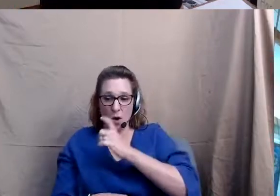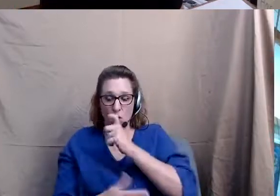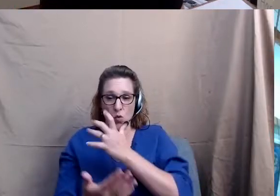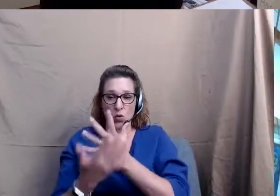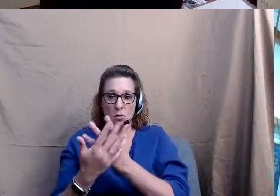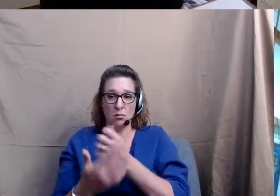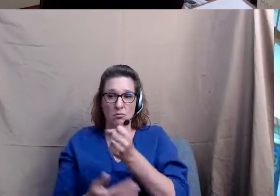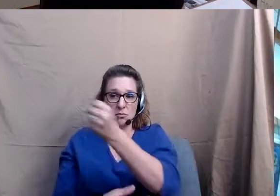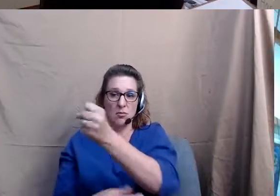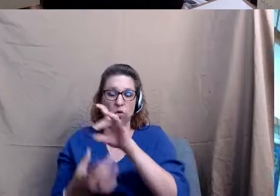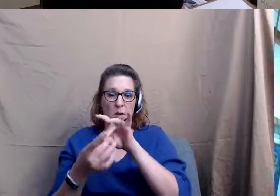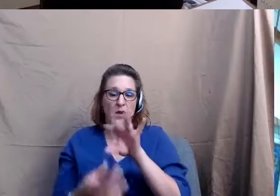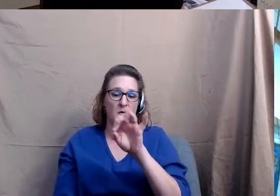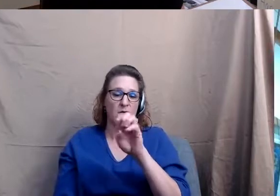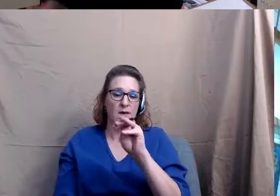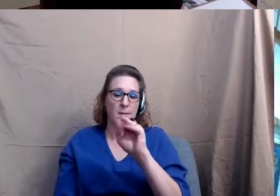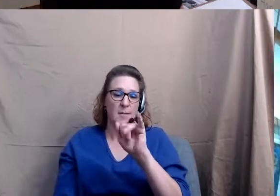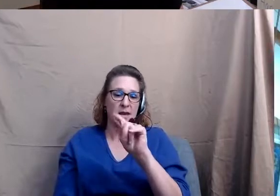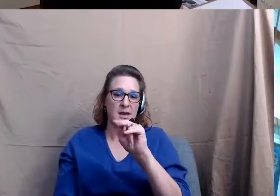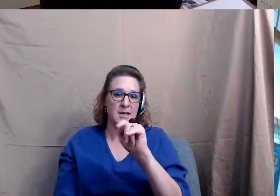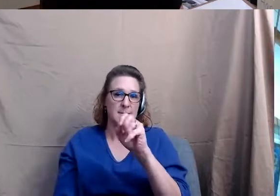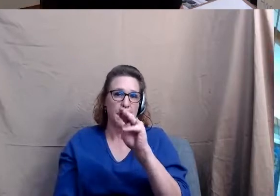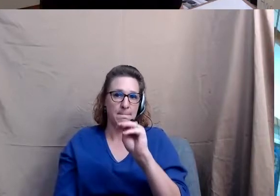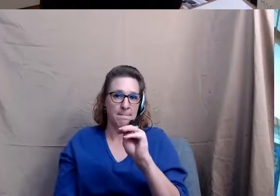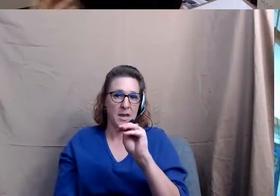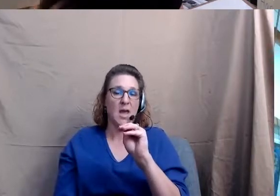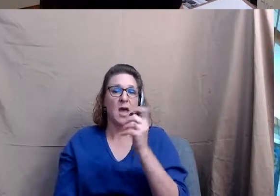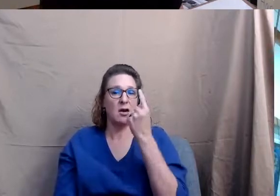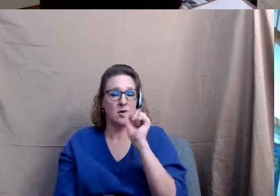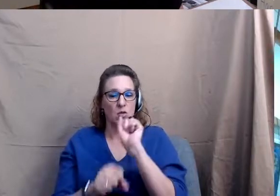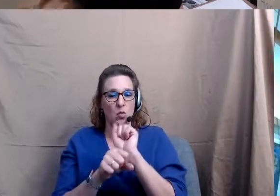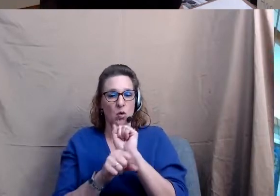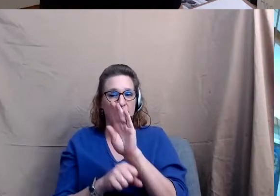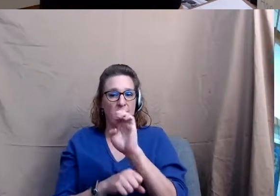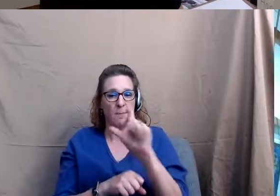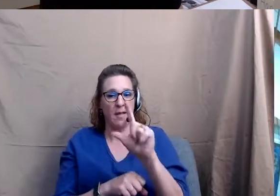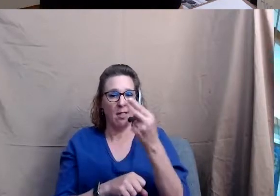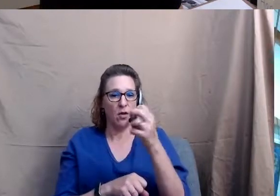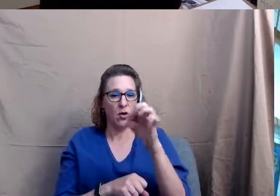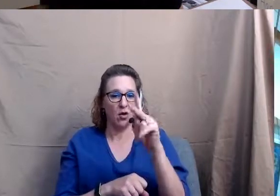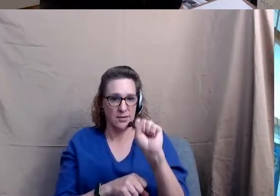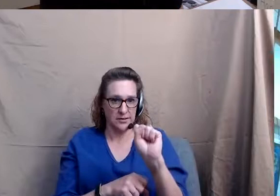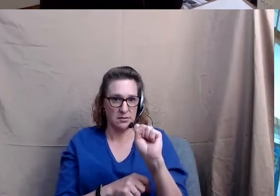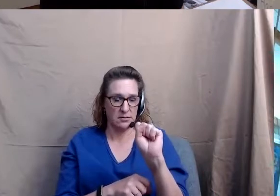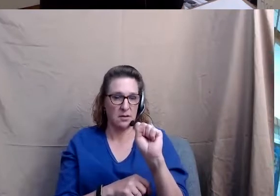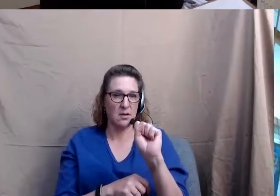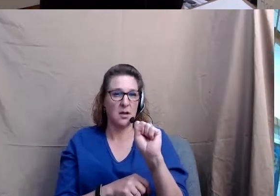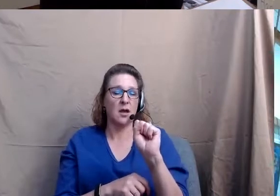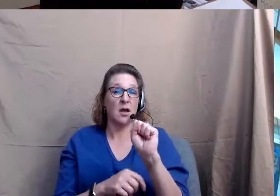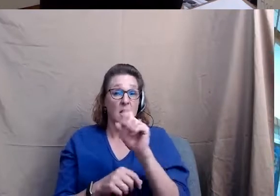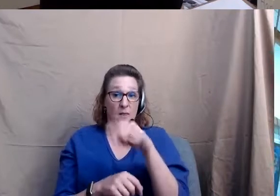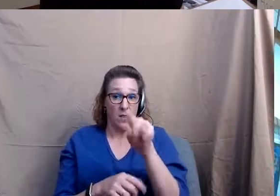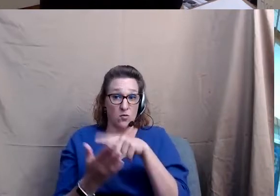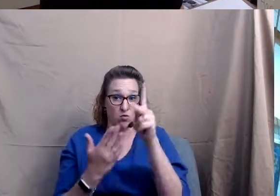feminism and around understanding the work, for example, of bell hooks and how that implicated their own masculinity. Do those